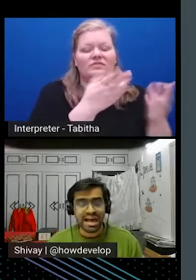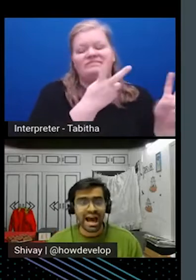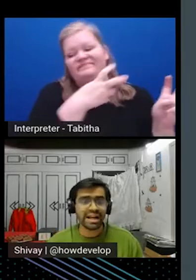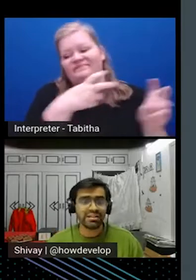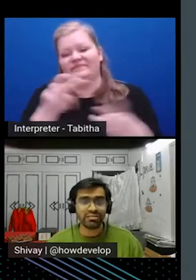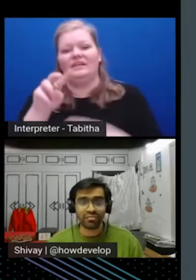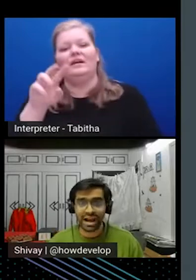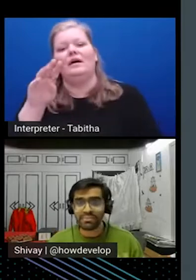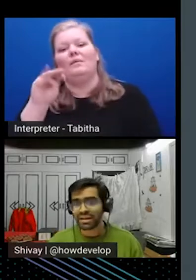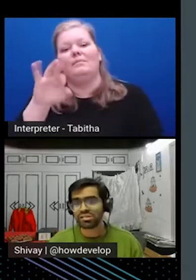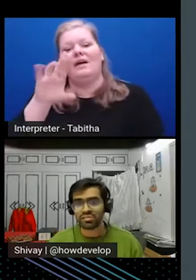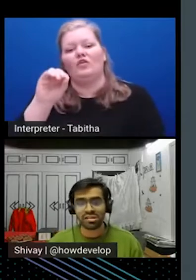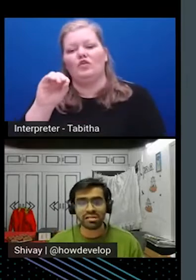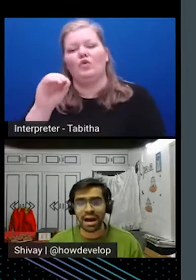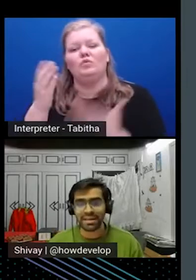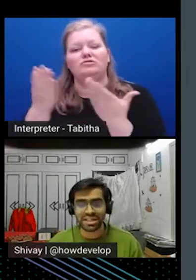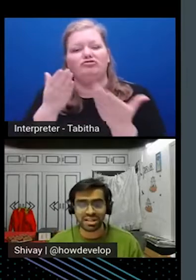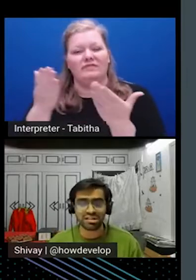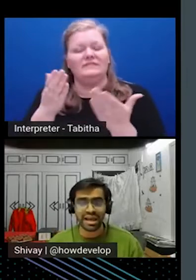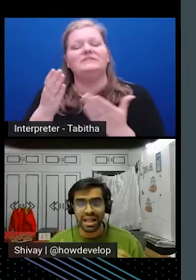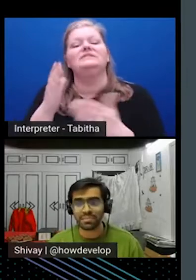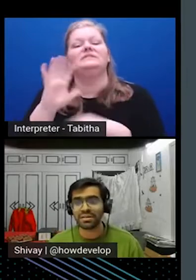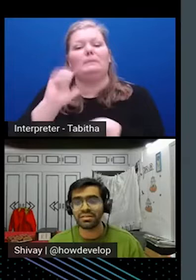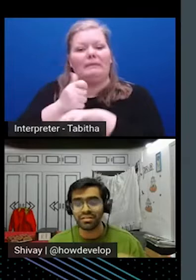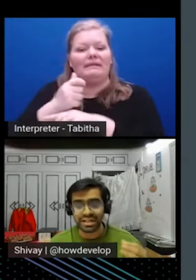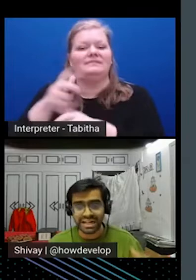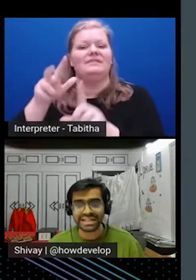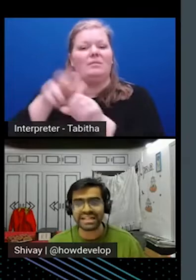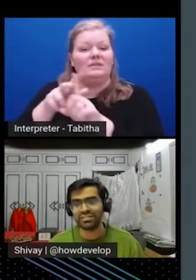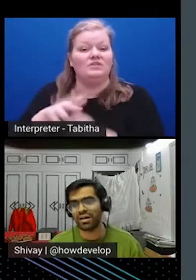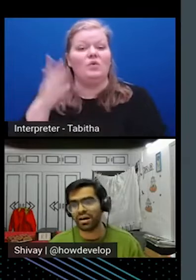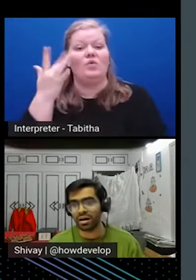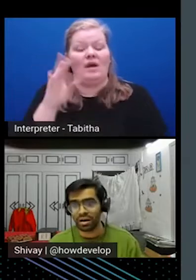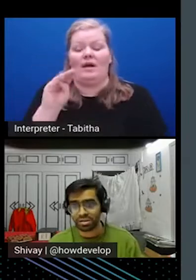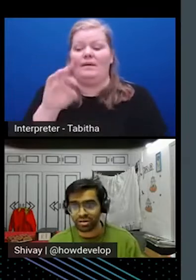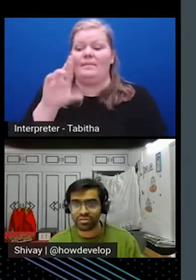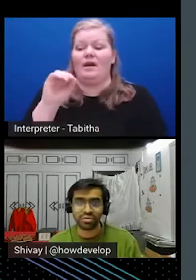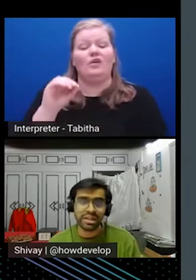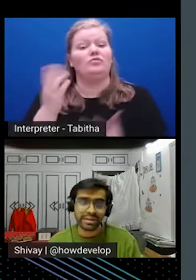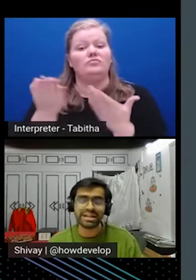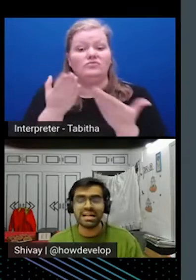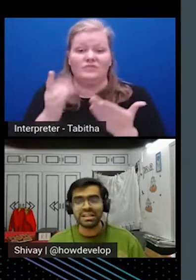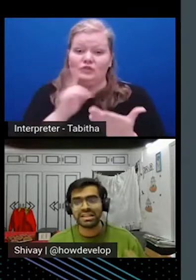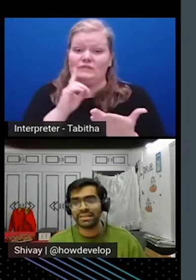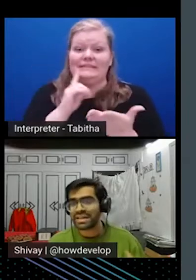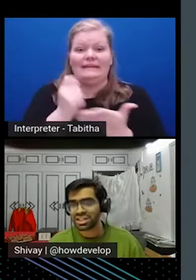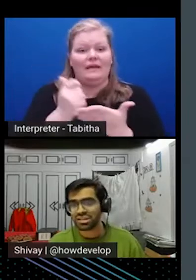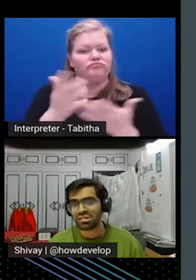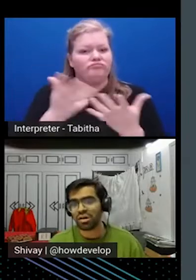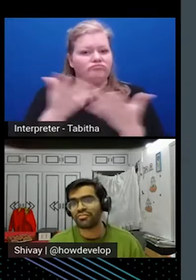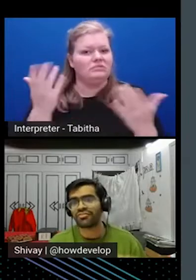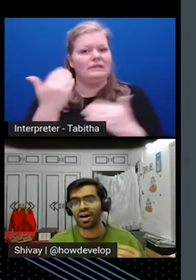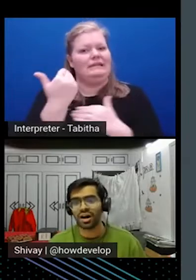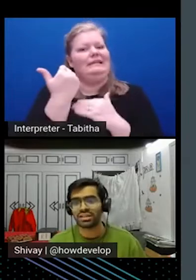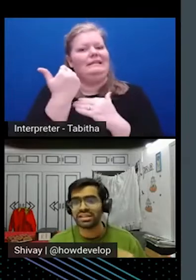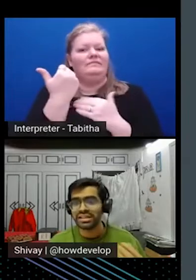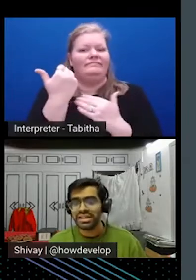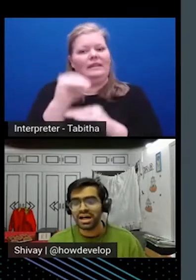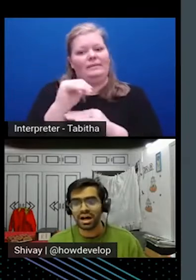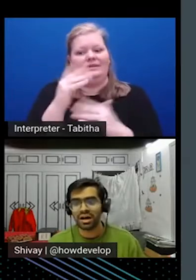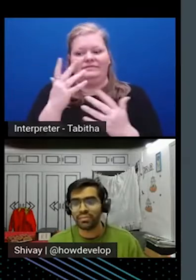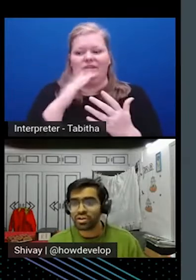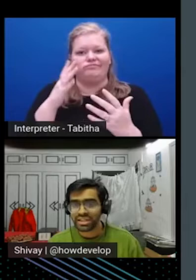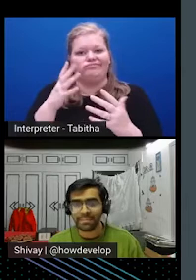applications. And while microservices applications help greatly limit the limitations of